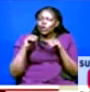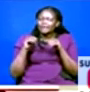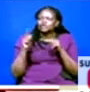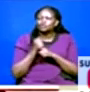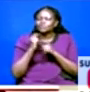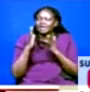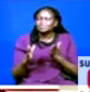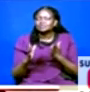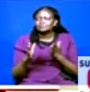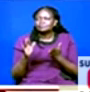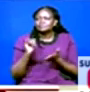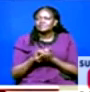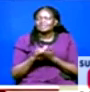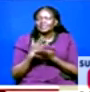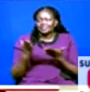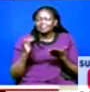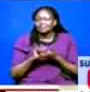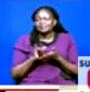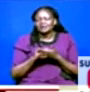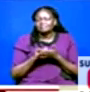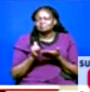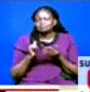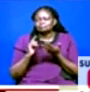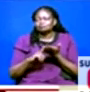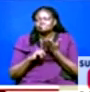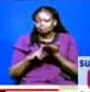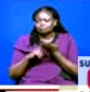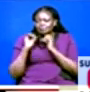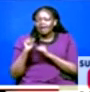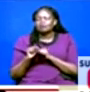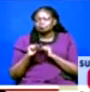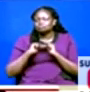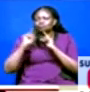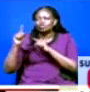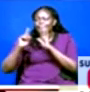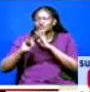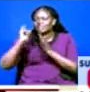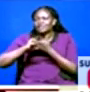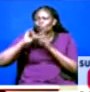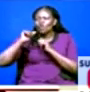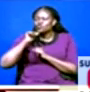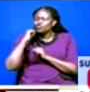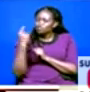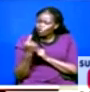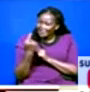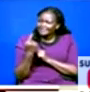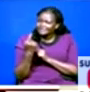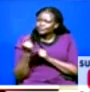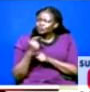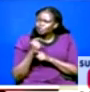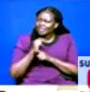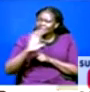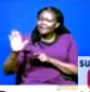trainers. That is a thing I think I can discuss and I want to take with the ministry so that we are not only training them